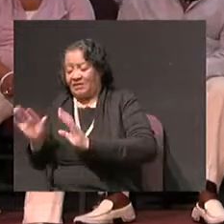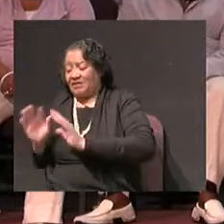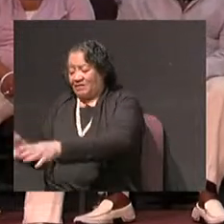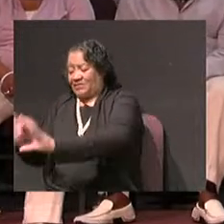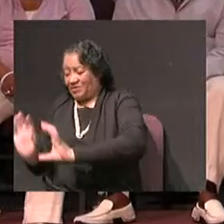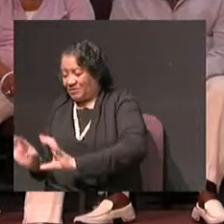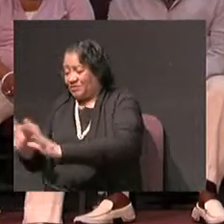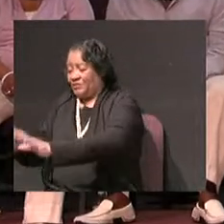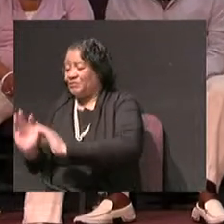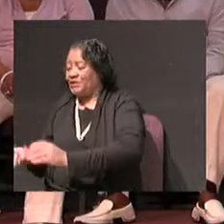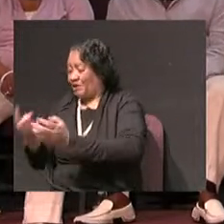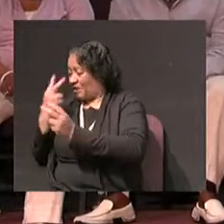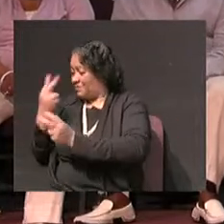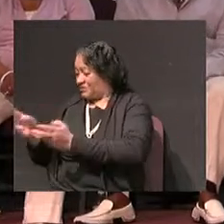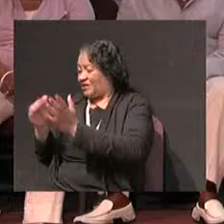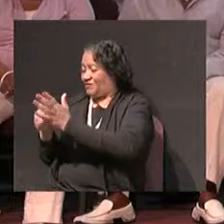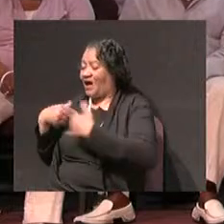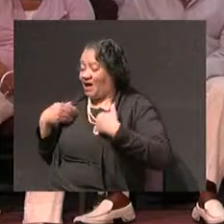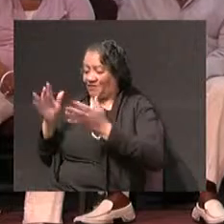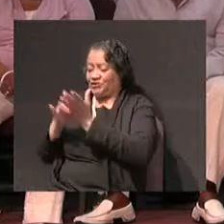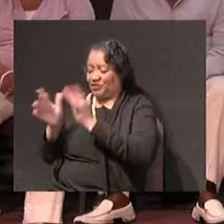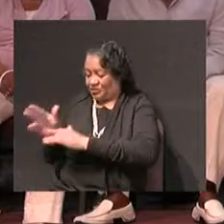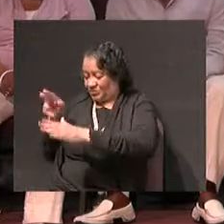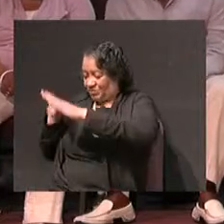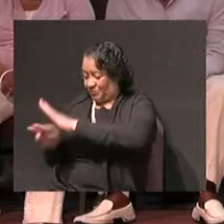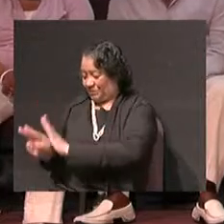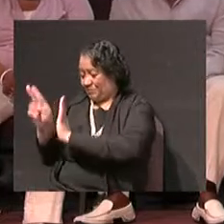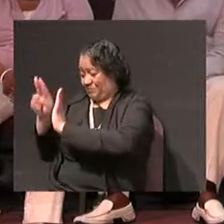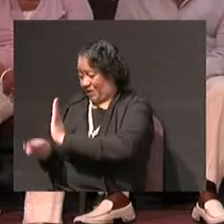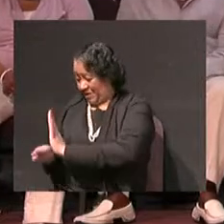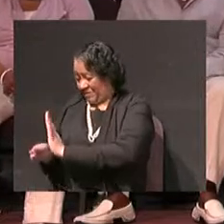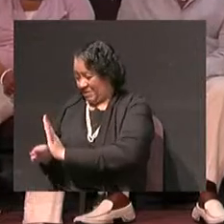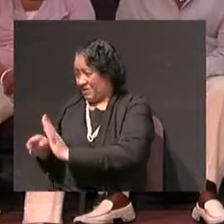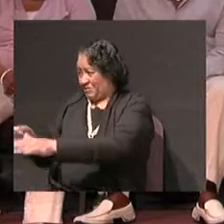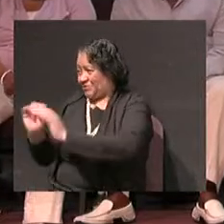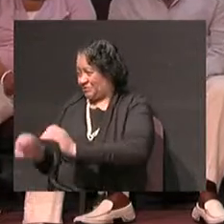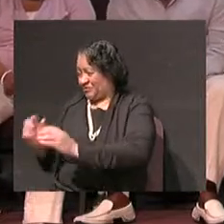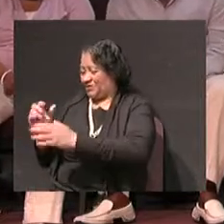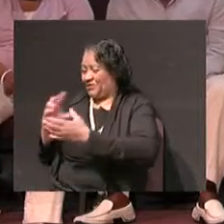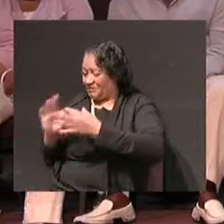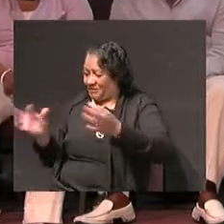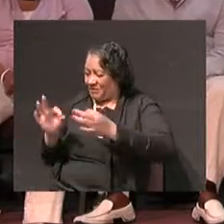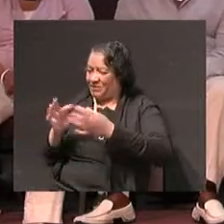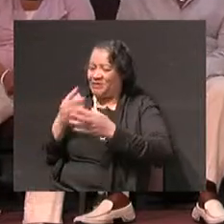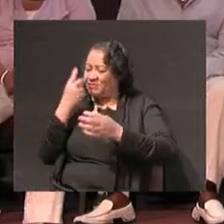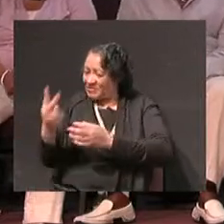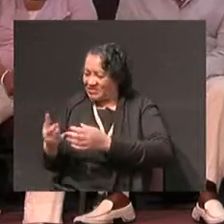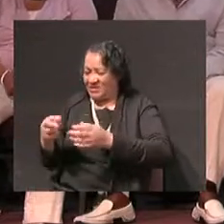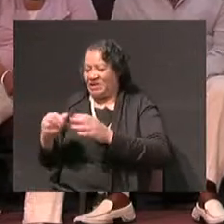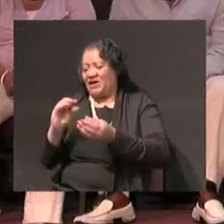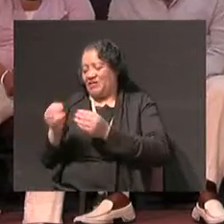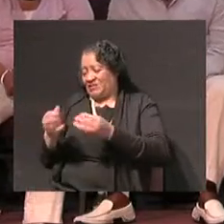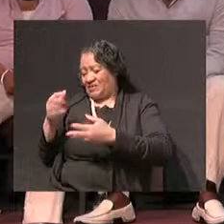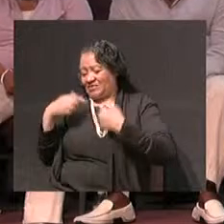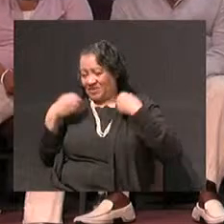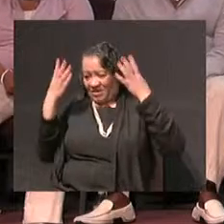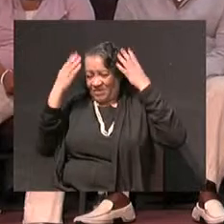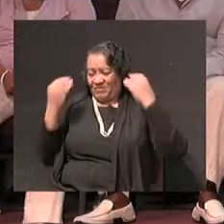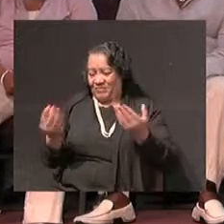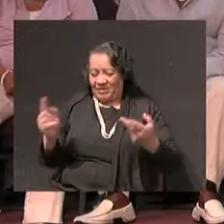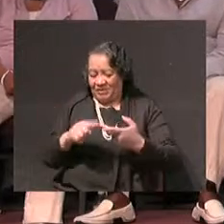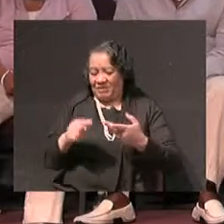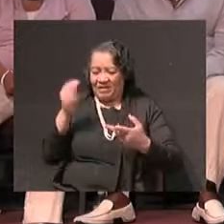check my inventory. And he said, let me check my inventory to see who I got. There's Moses, he's